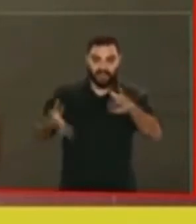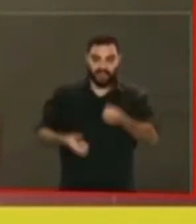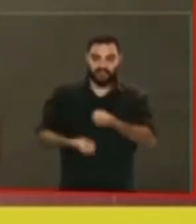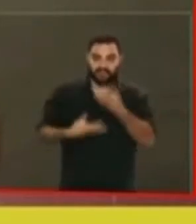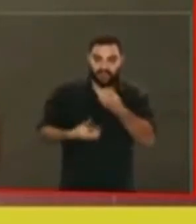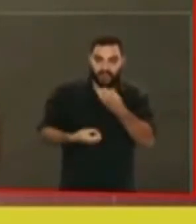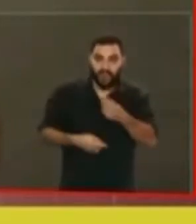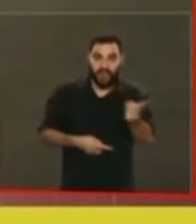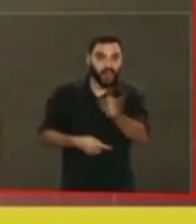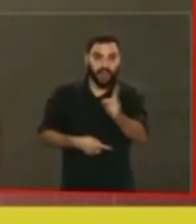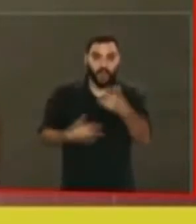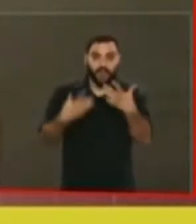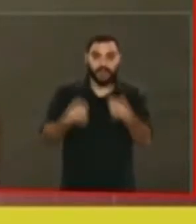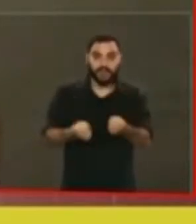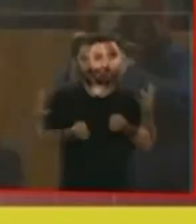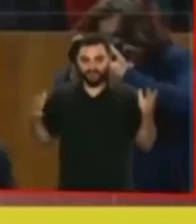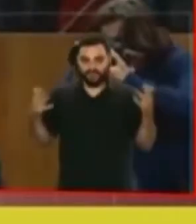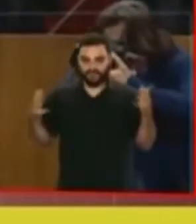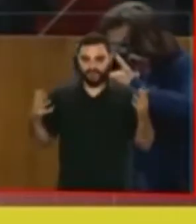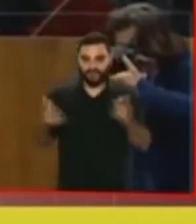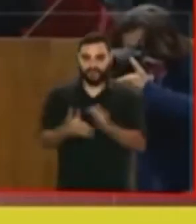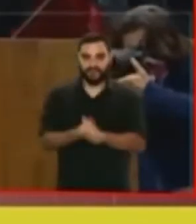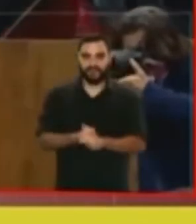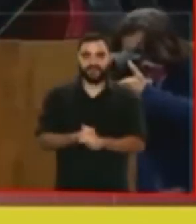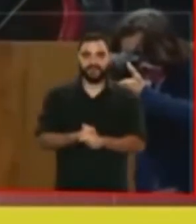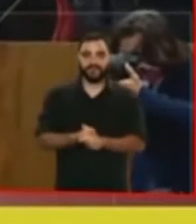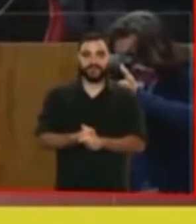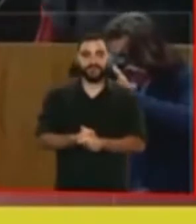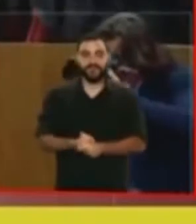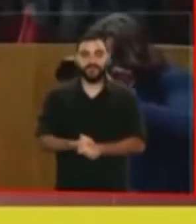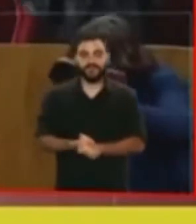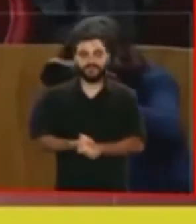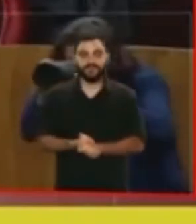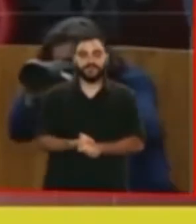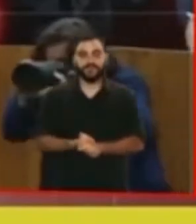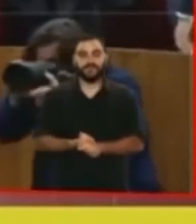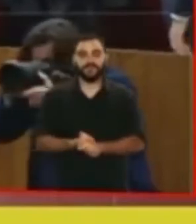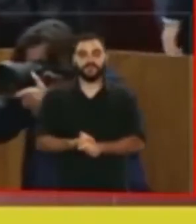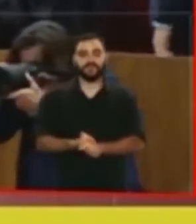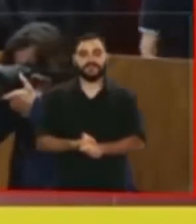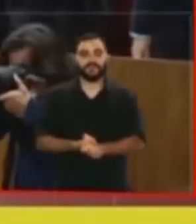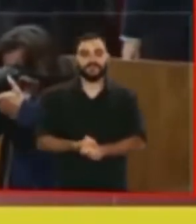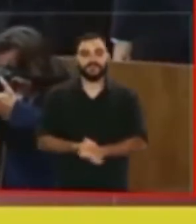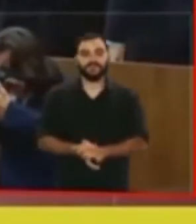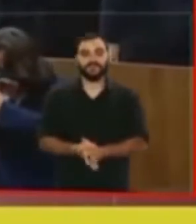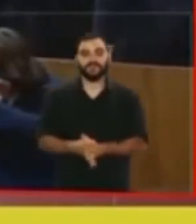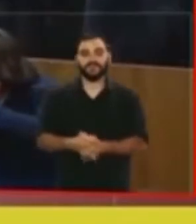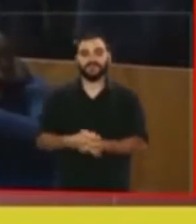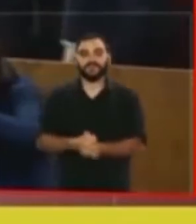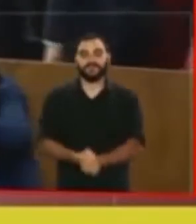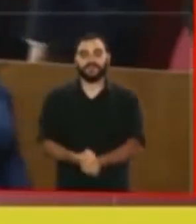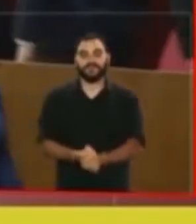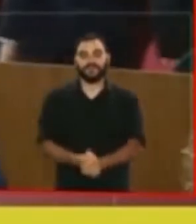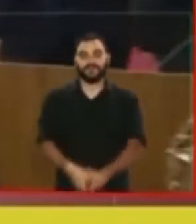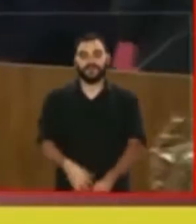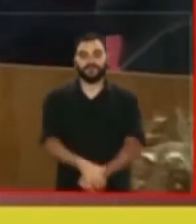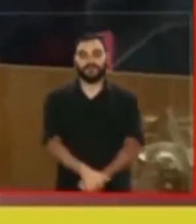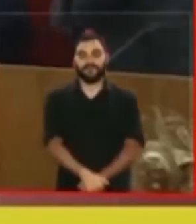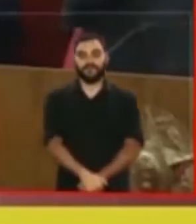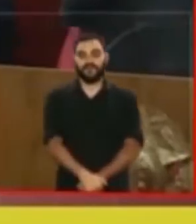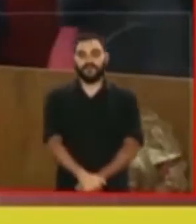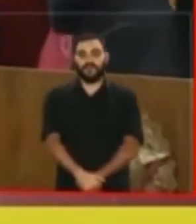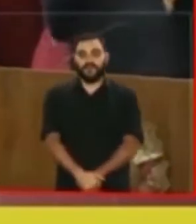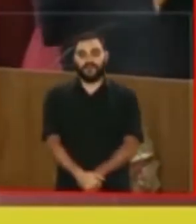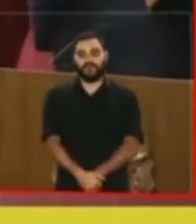or evangelical Christian women, through social media chat apps like Telegram and WhatsApp, with barrages